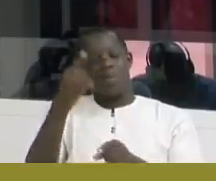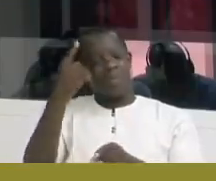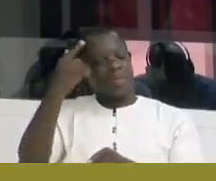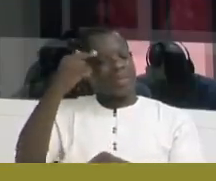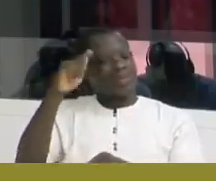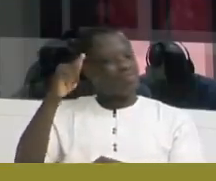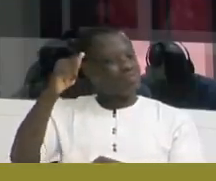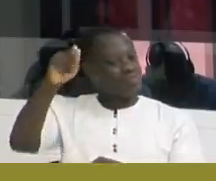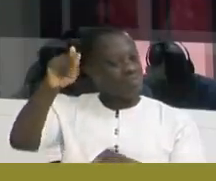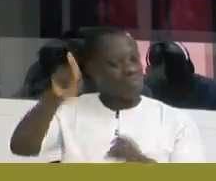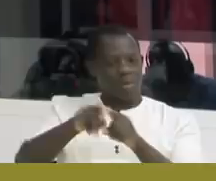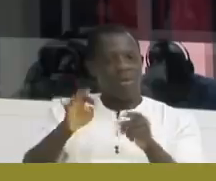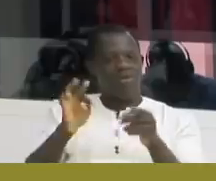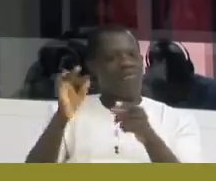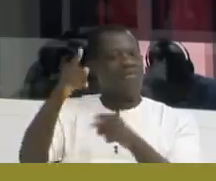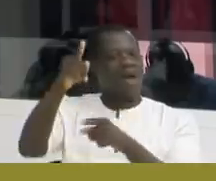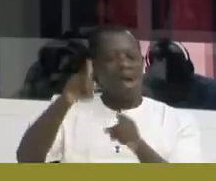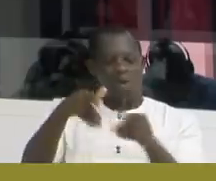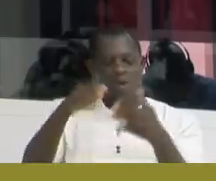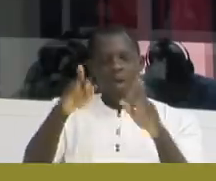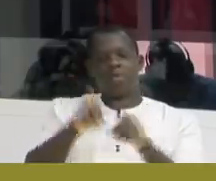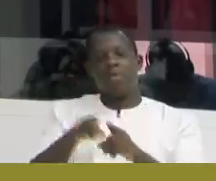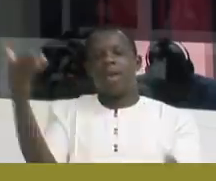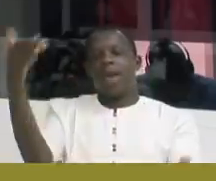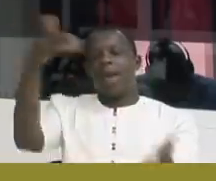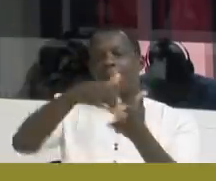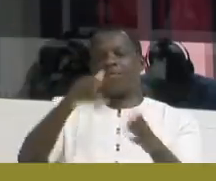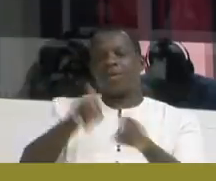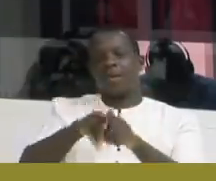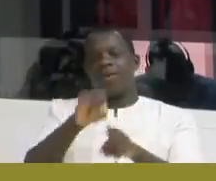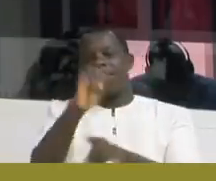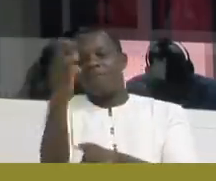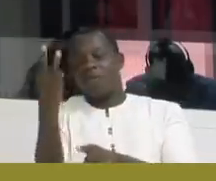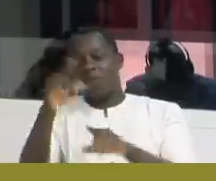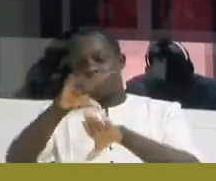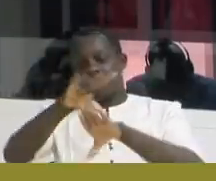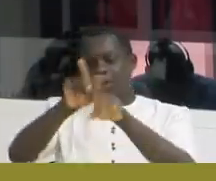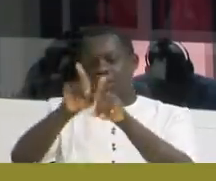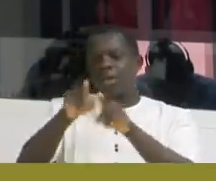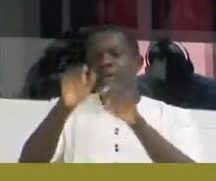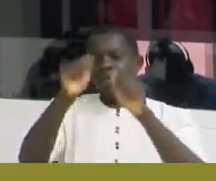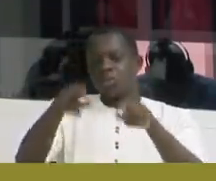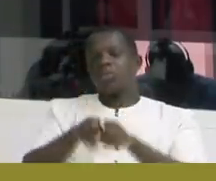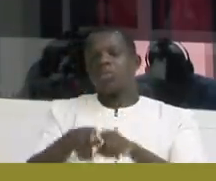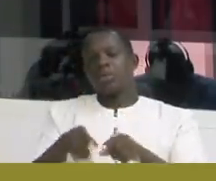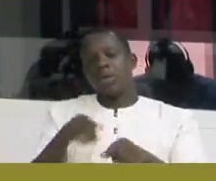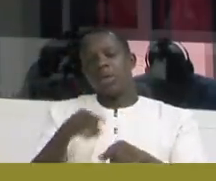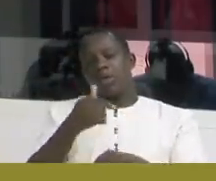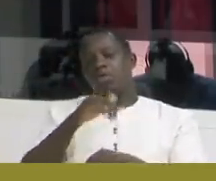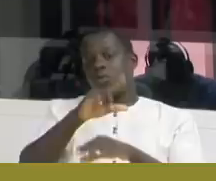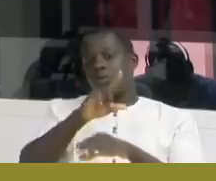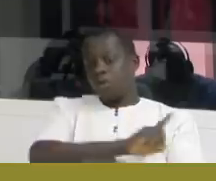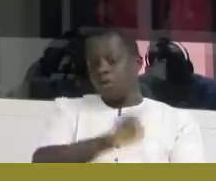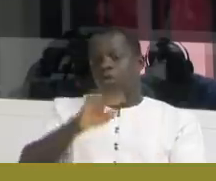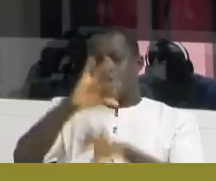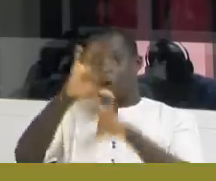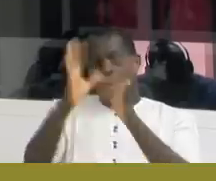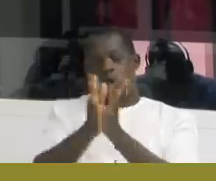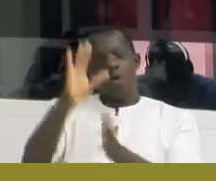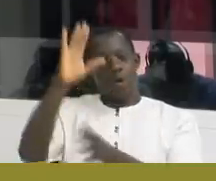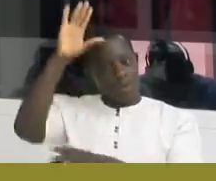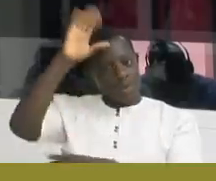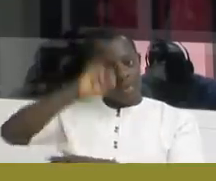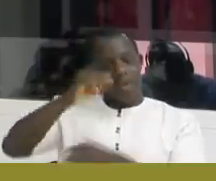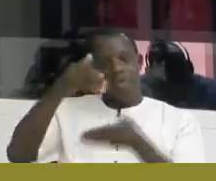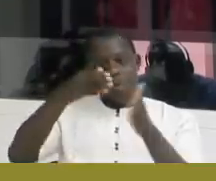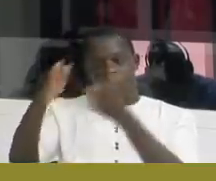and we will reach there in a few minutes, and you will raise it again. And everyone is here. We all know the drill. Absolutely, so sir. So anticipate the questions